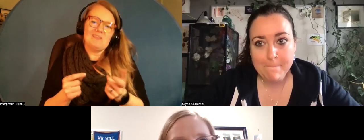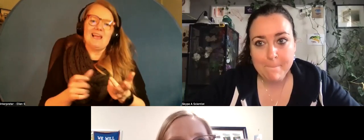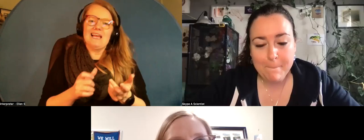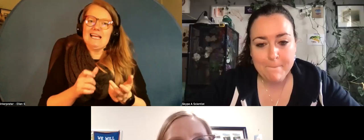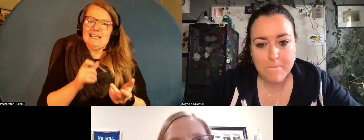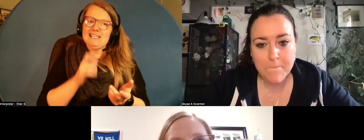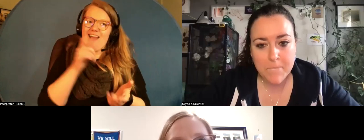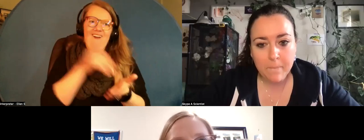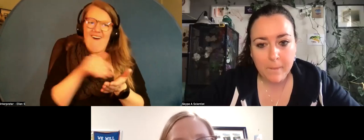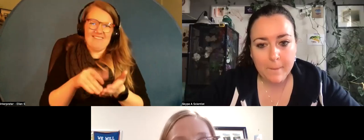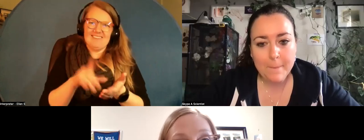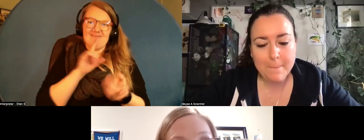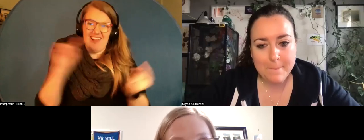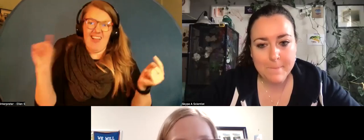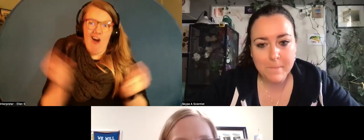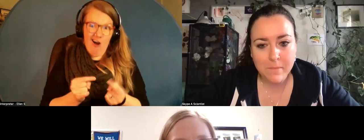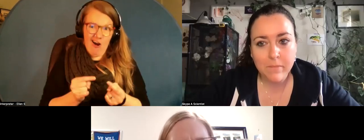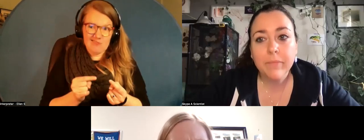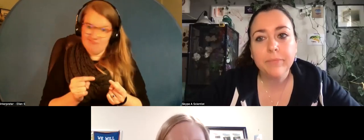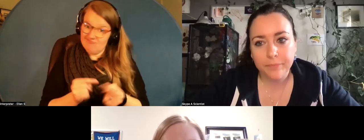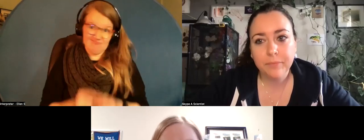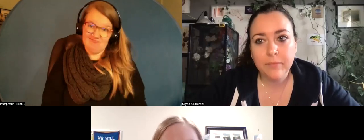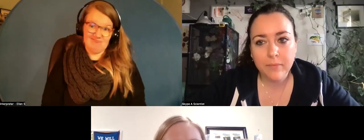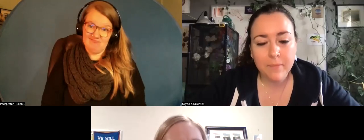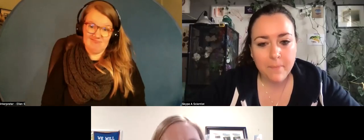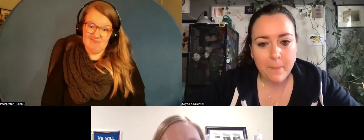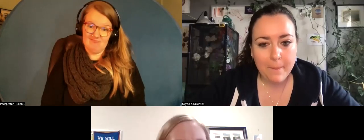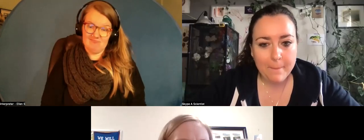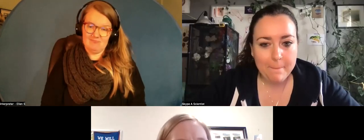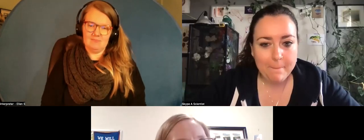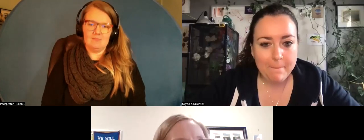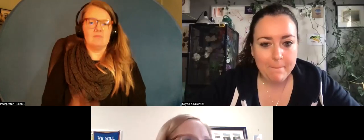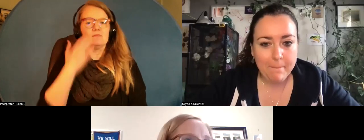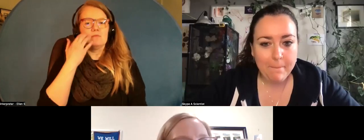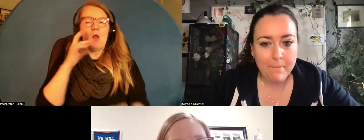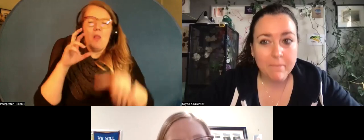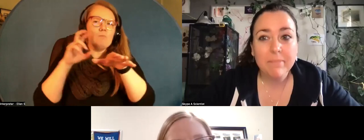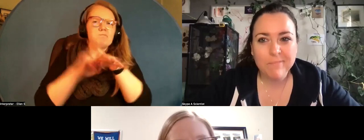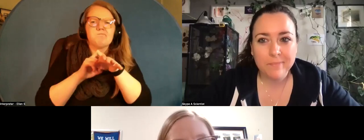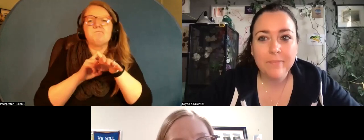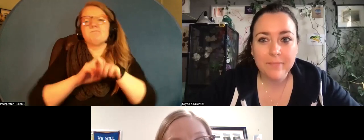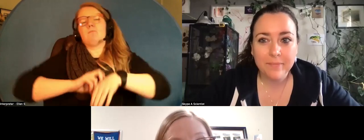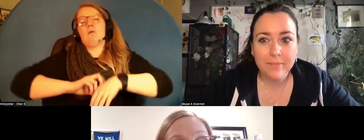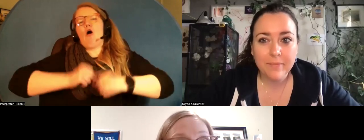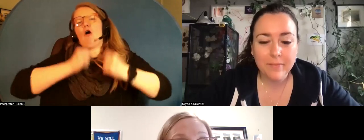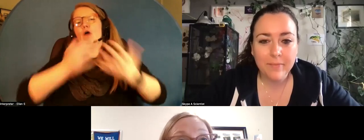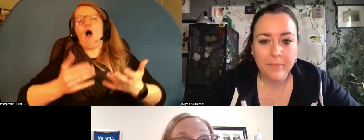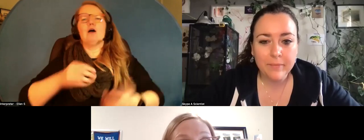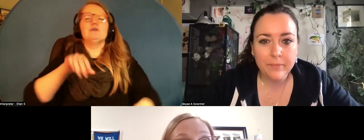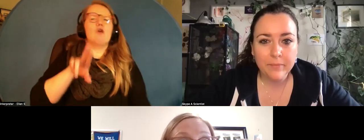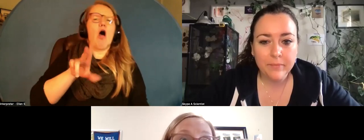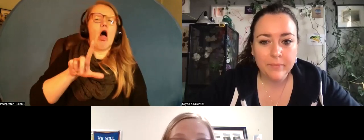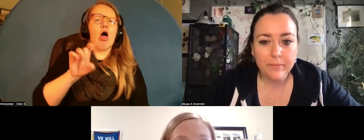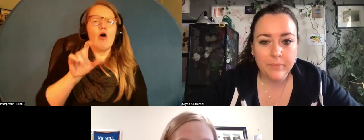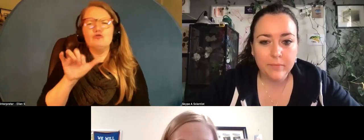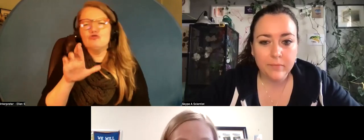see major harm in terms of big ulcers or, really things that are like,